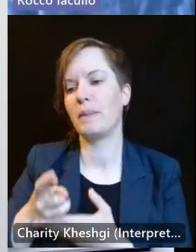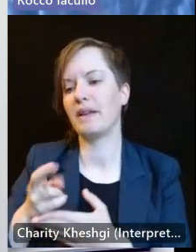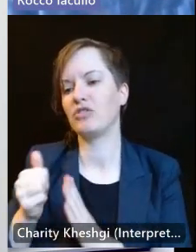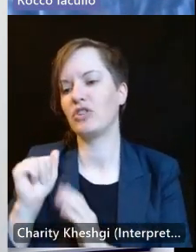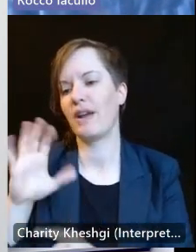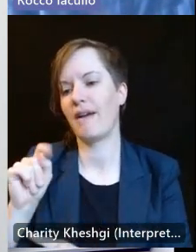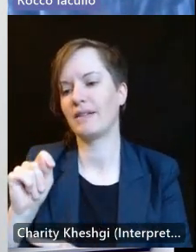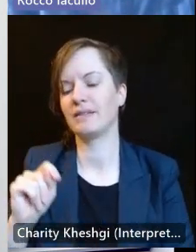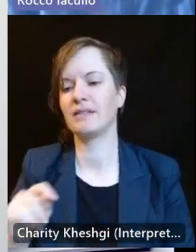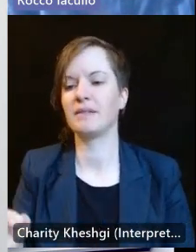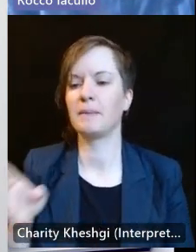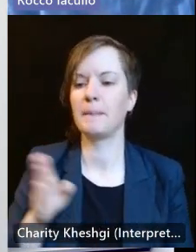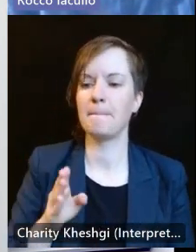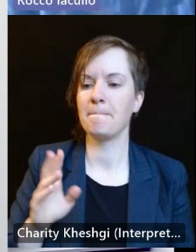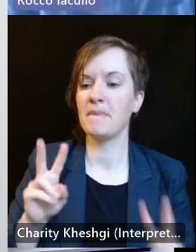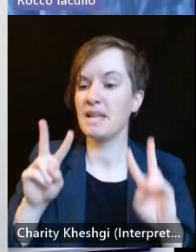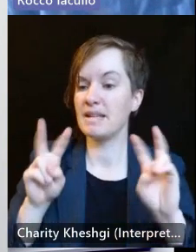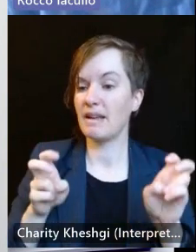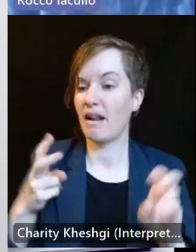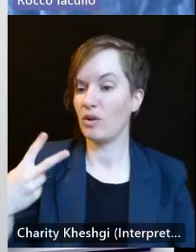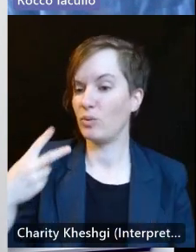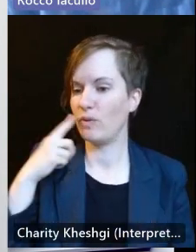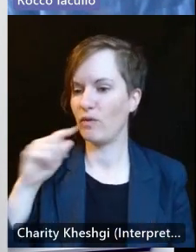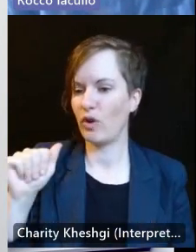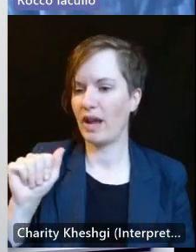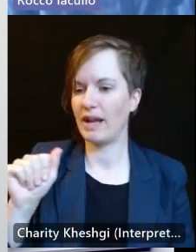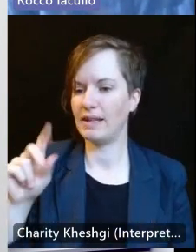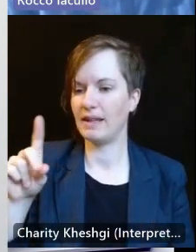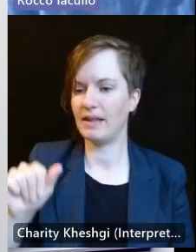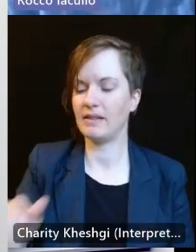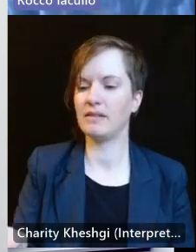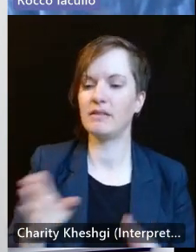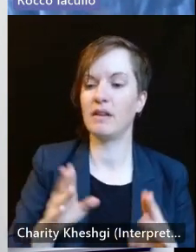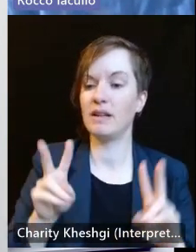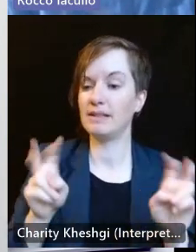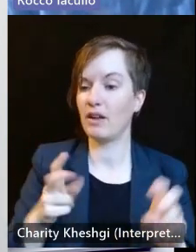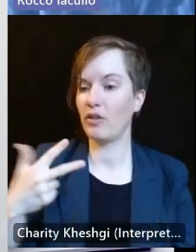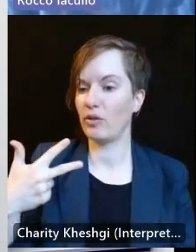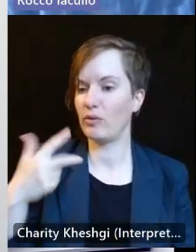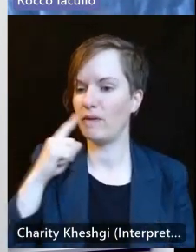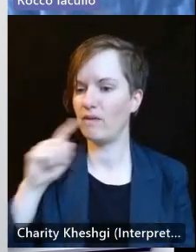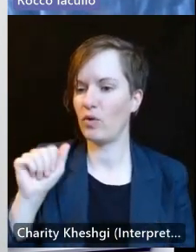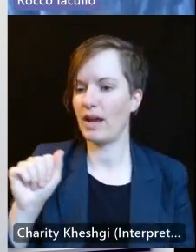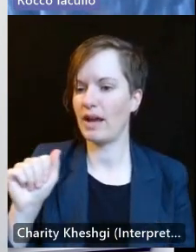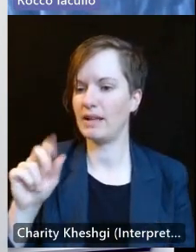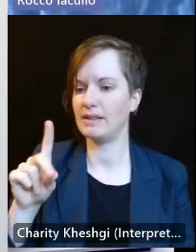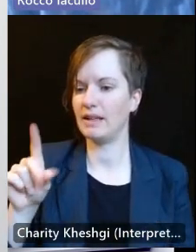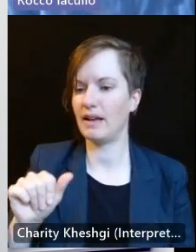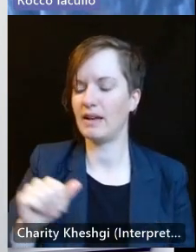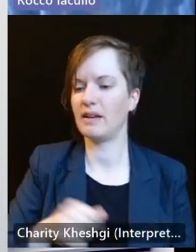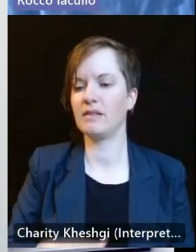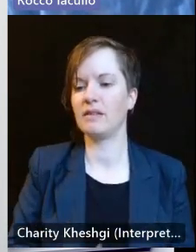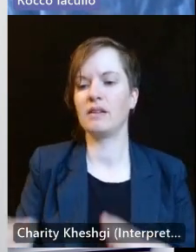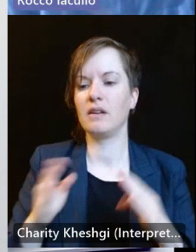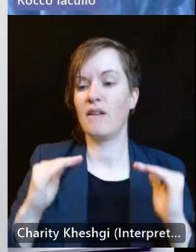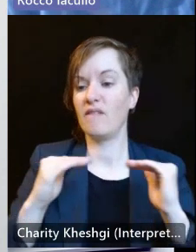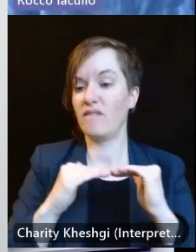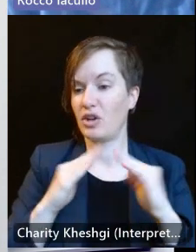the ADA, Title III of the ADA, the Fair Housing Act, and then